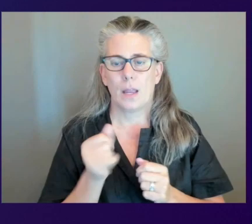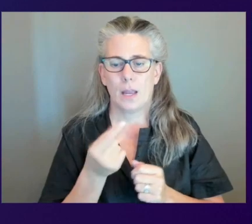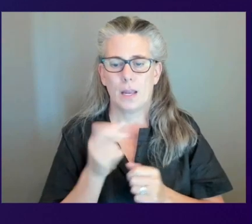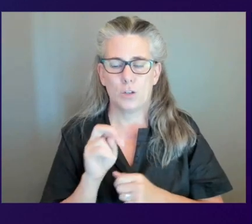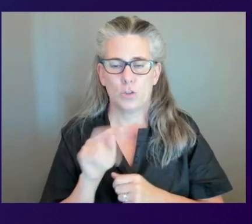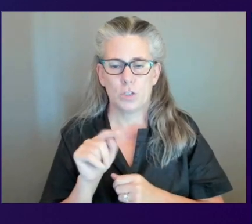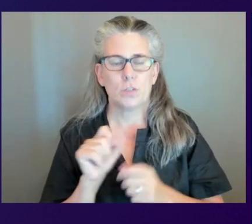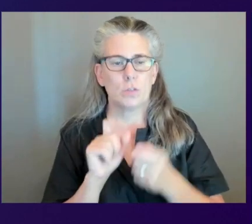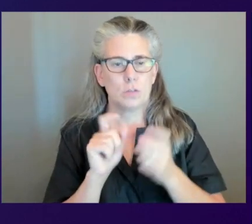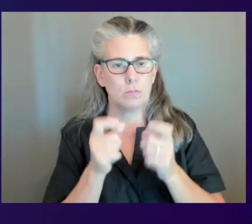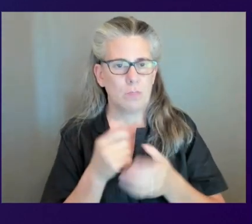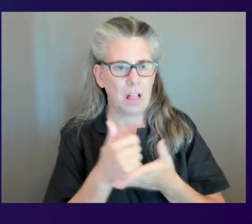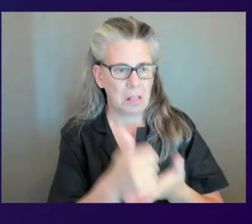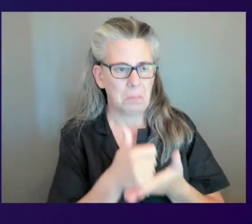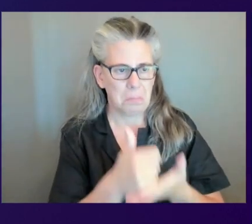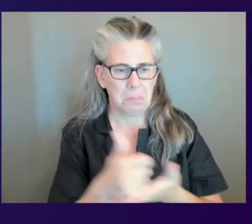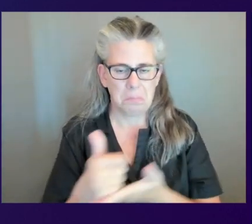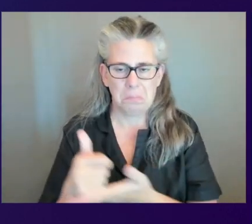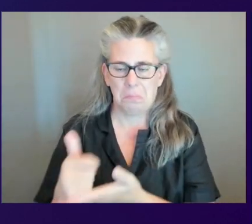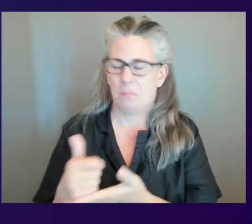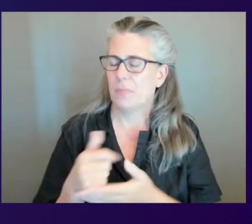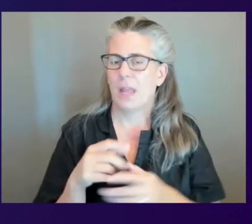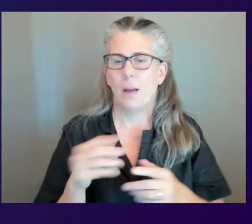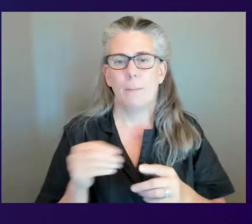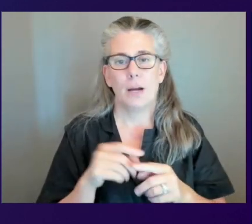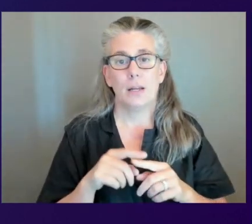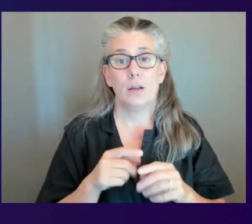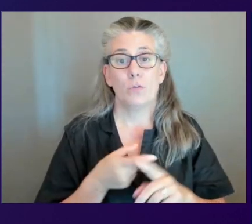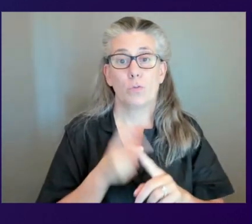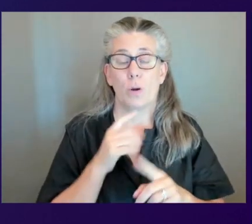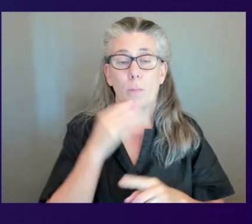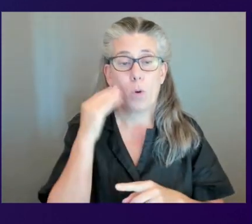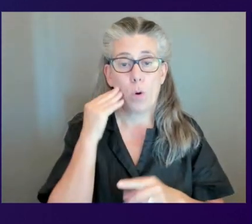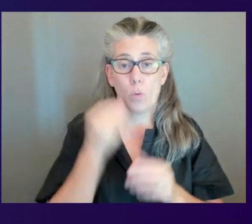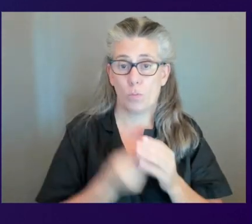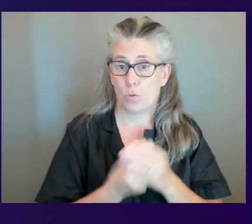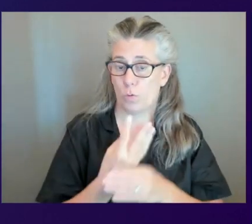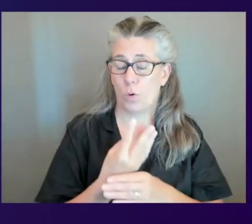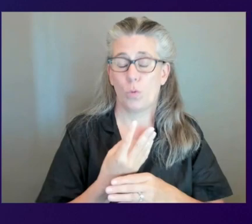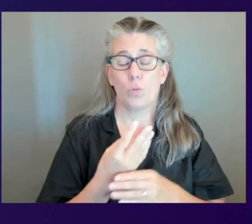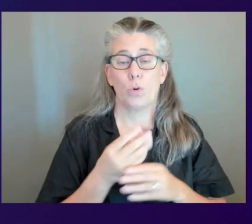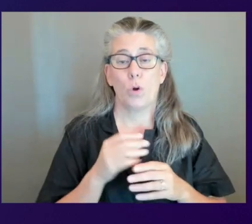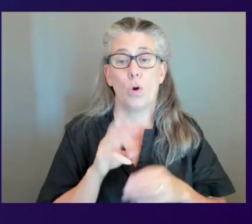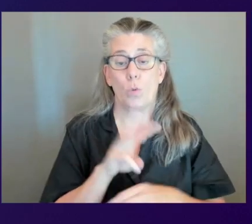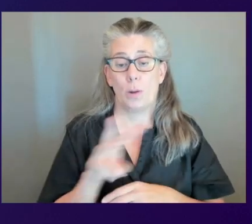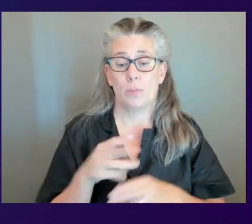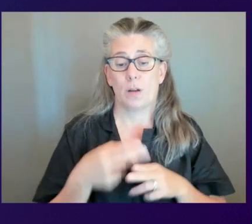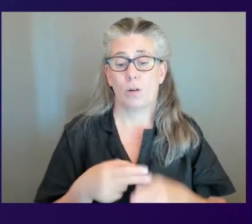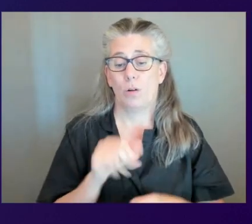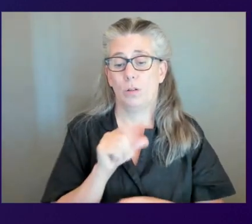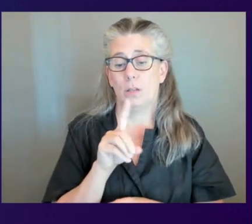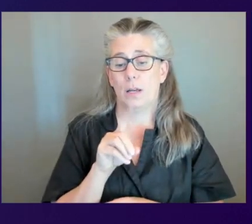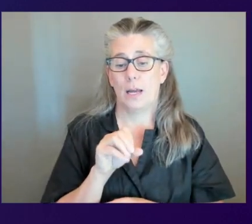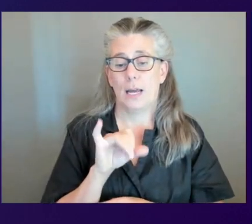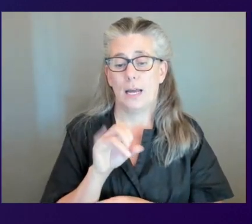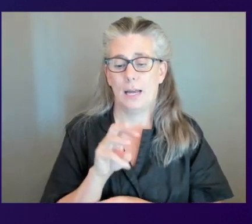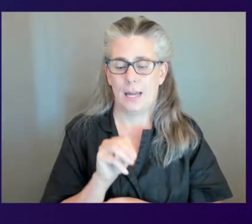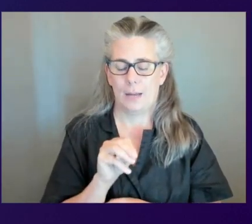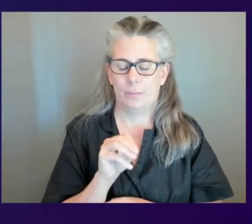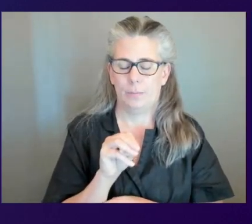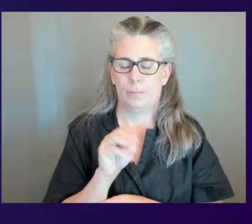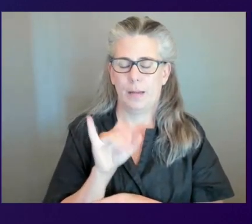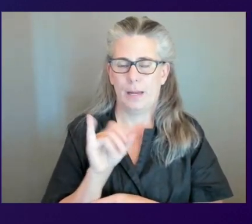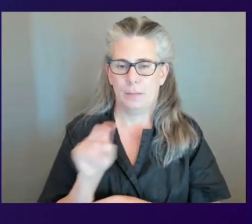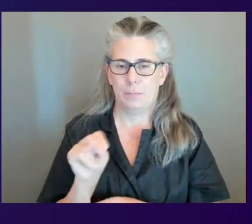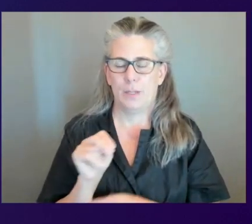end. But all this is happening through a homegrown website they call their admin portal. So previously in the past, they were securing devices,